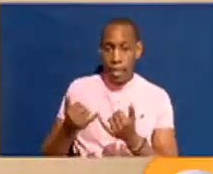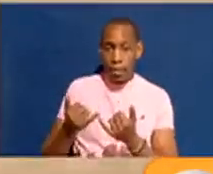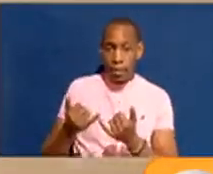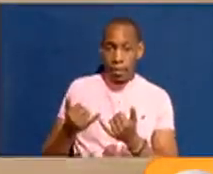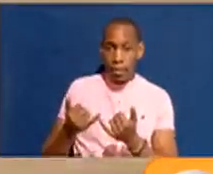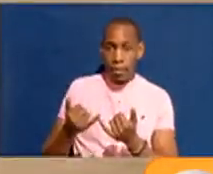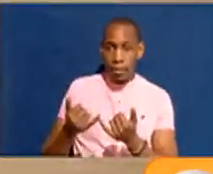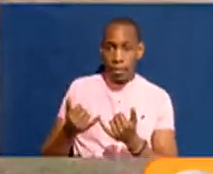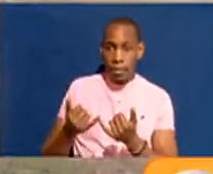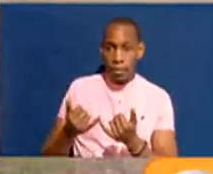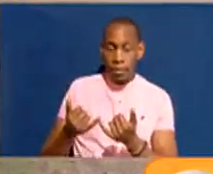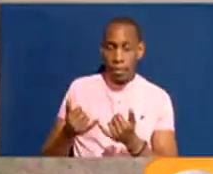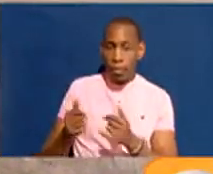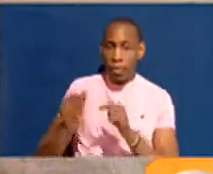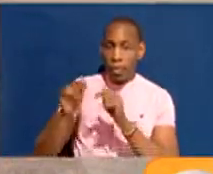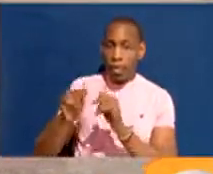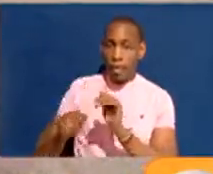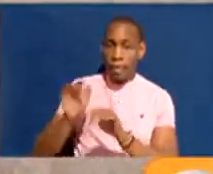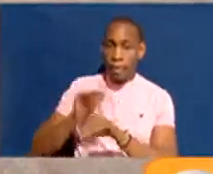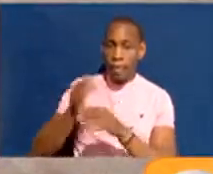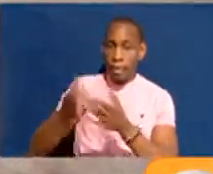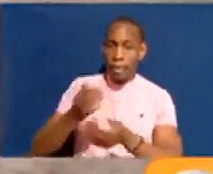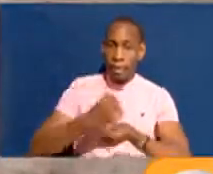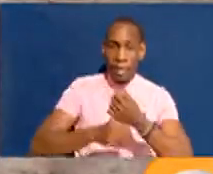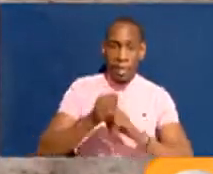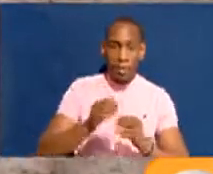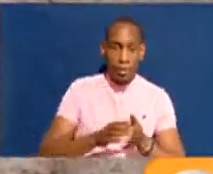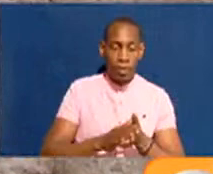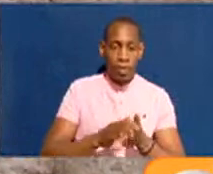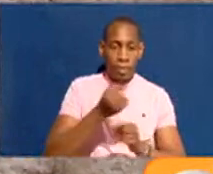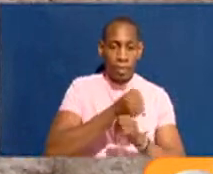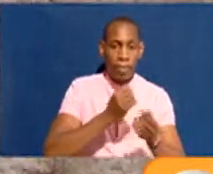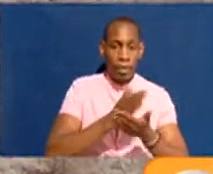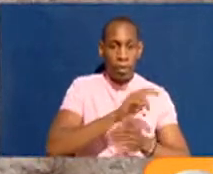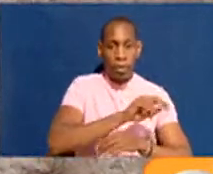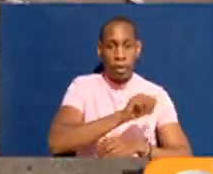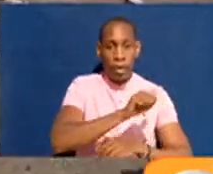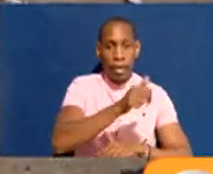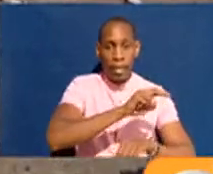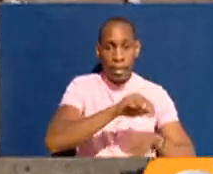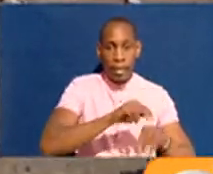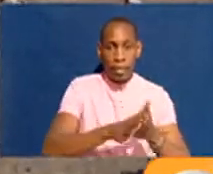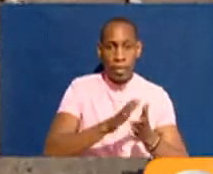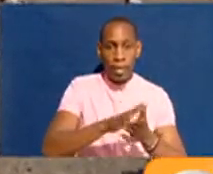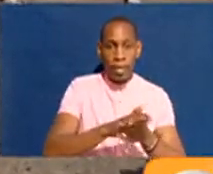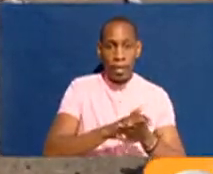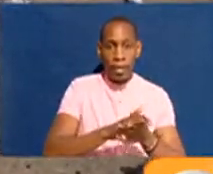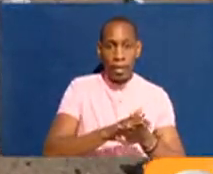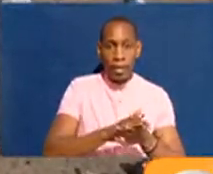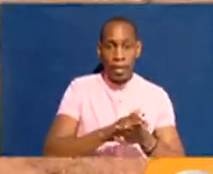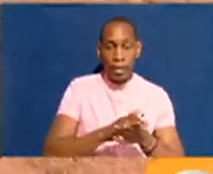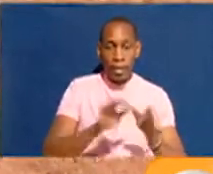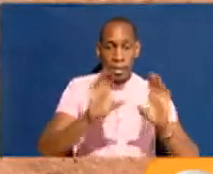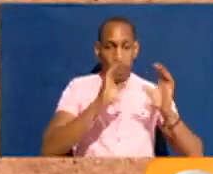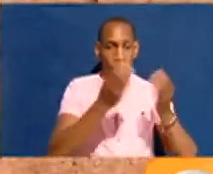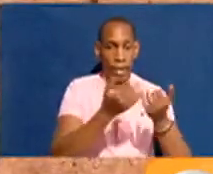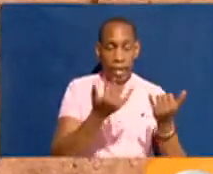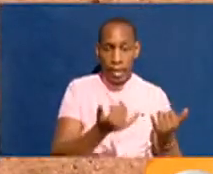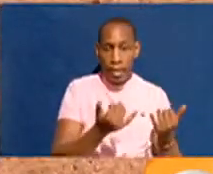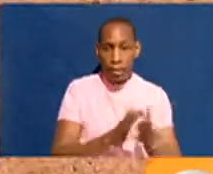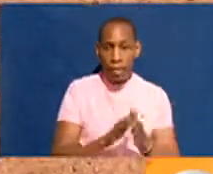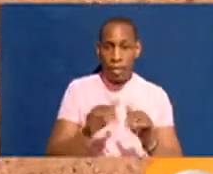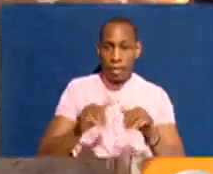continent on the receiving end of actions caused by other nations and continents. For now, it is